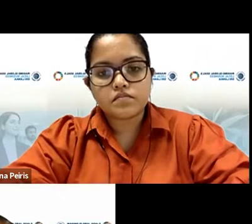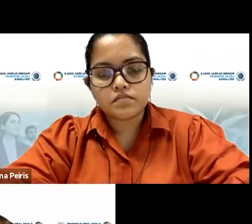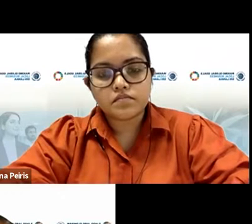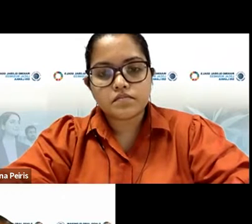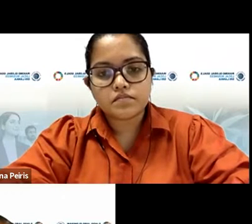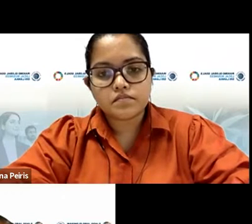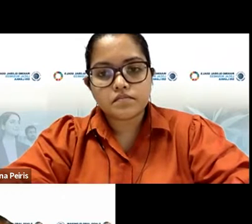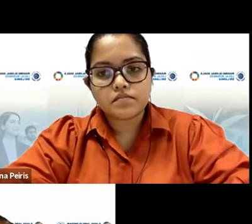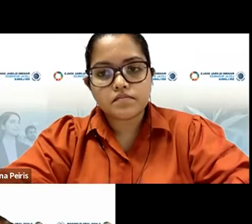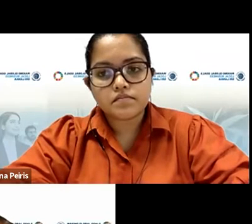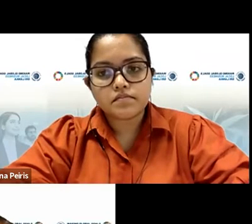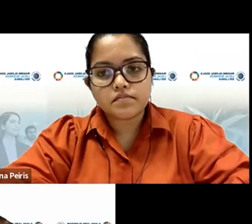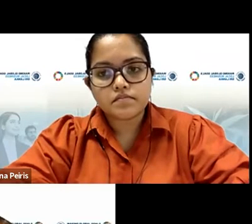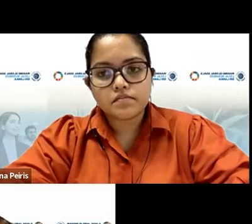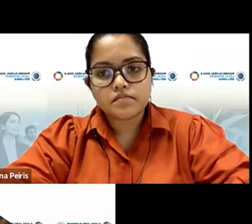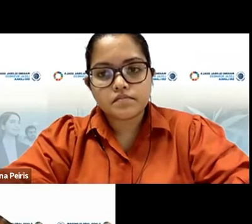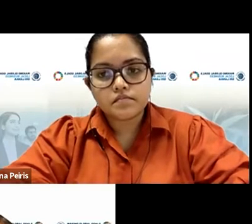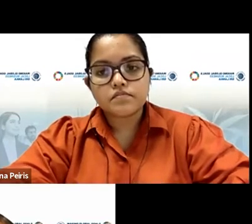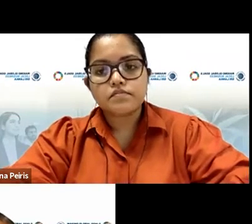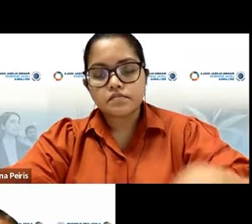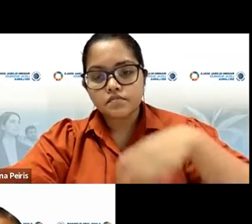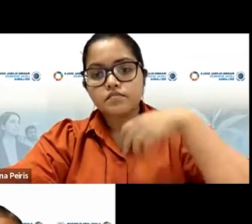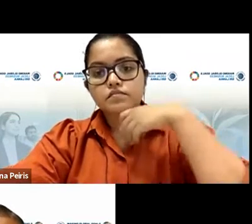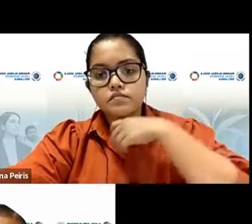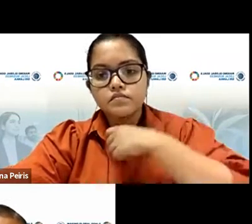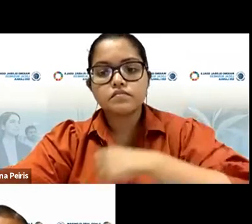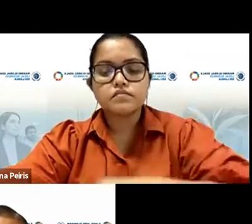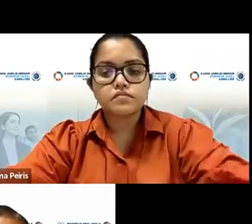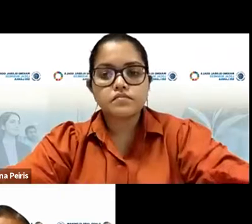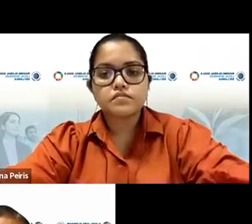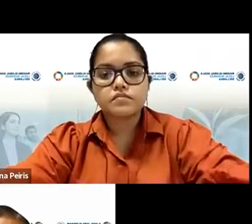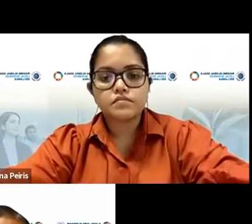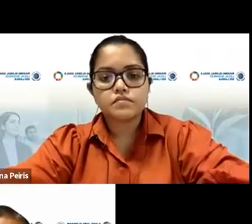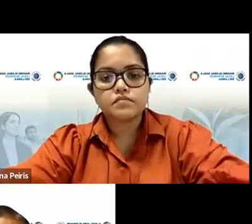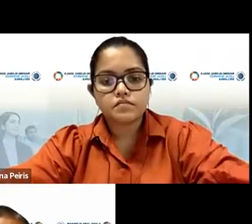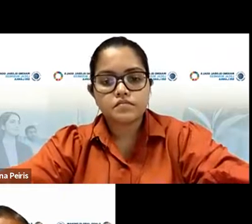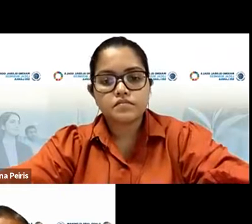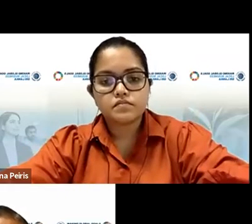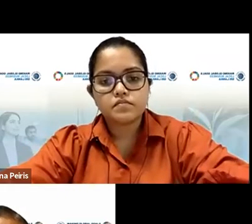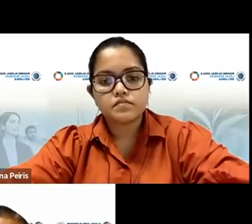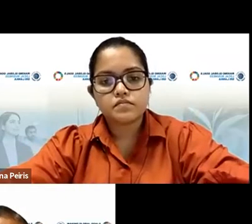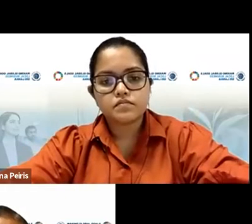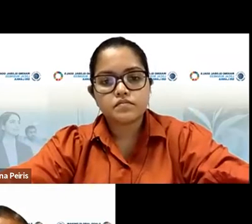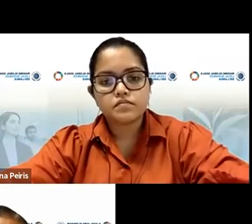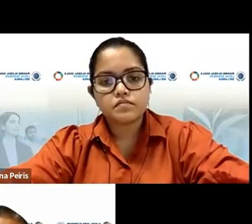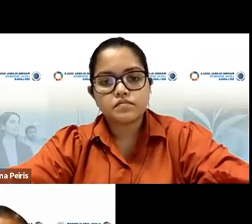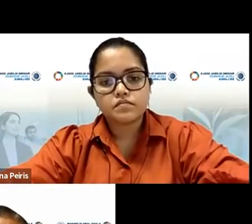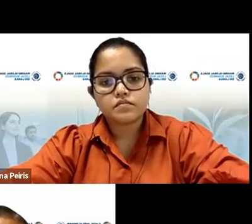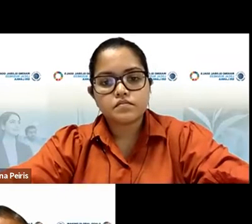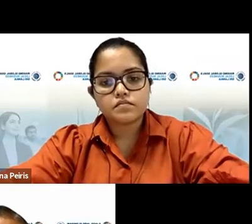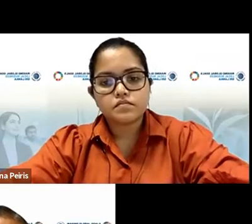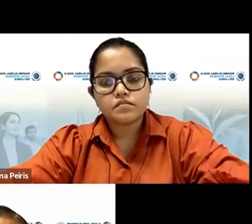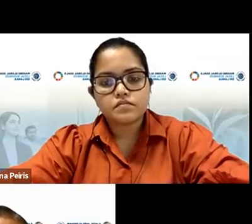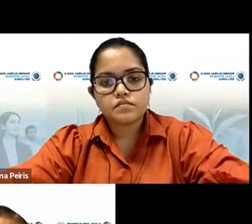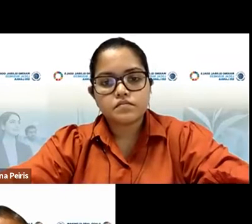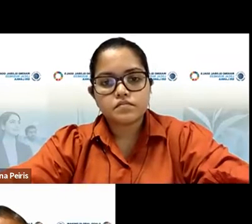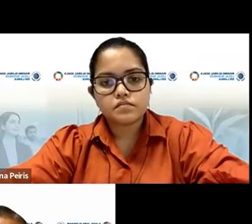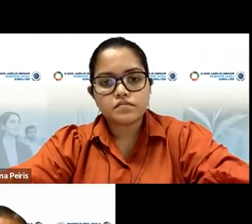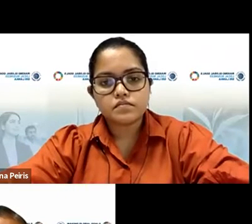of good learnings to draw from on how a company can do good while doing